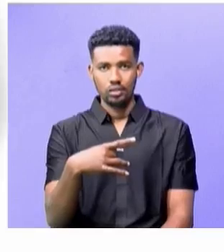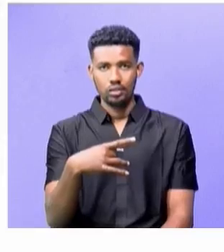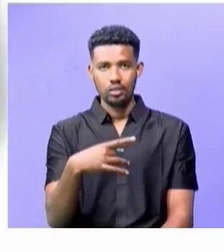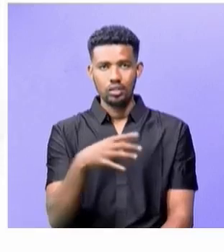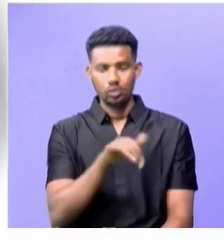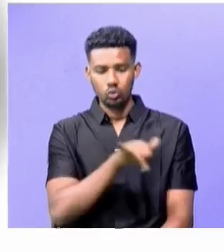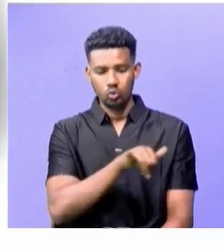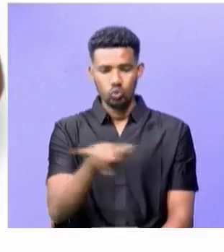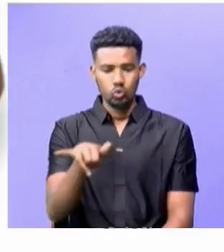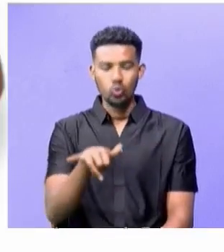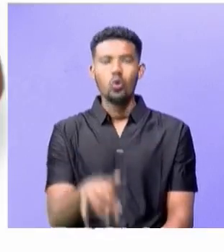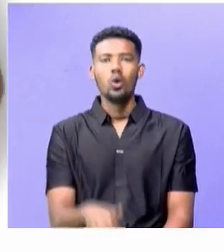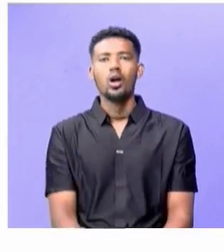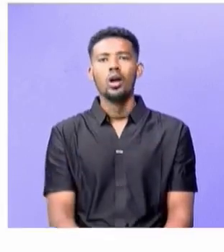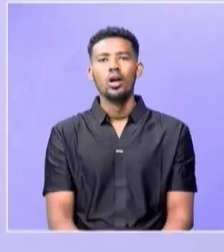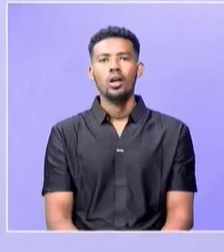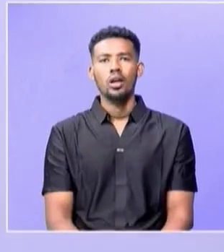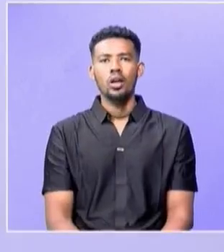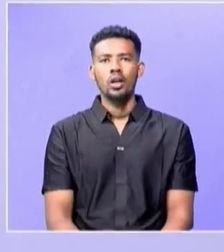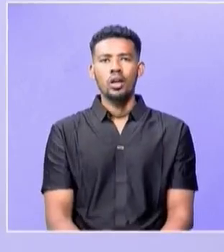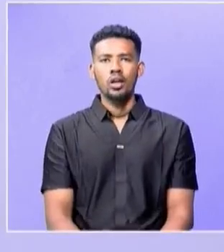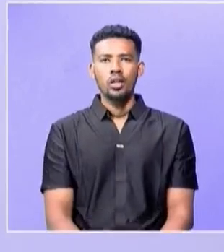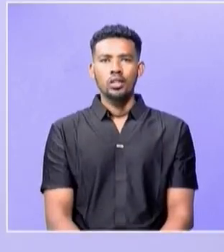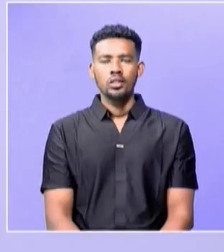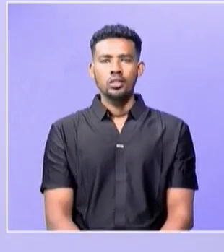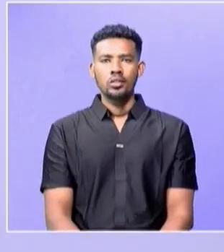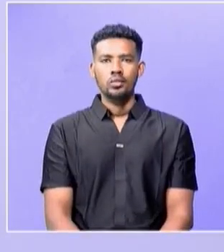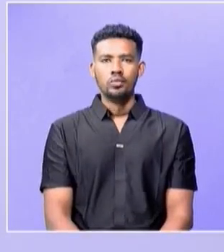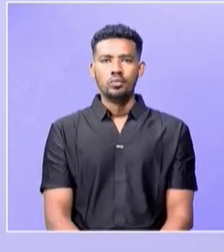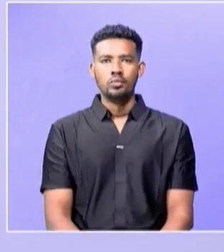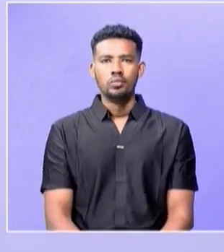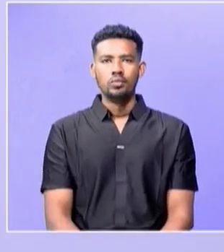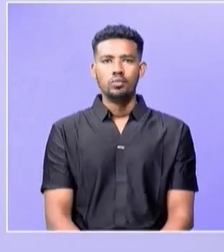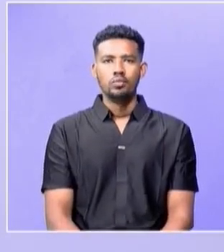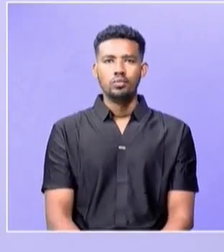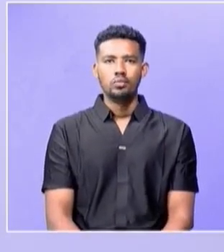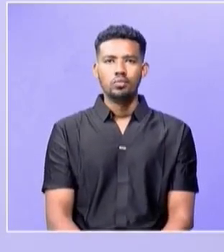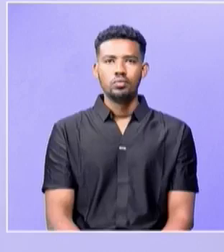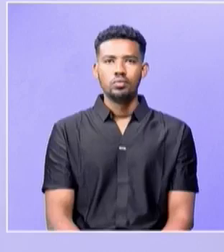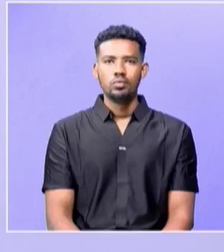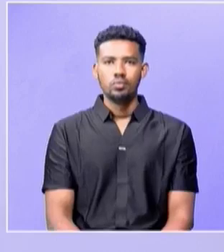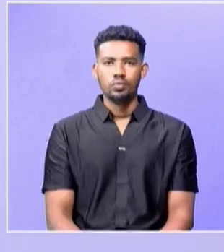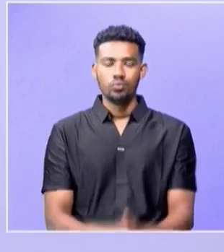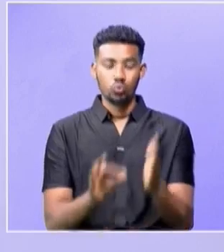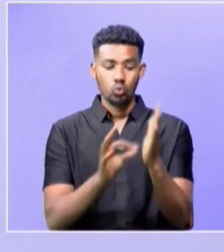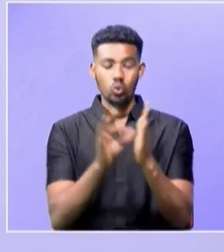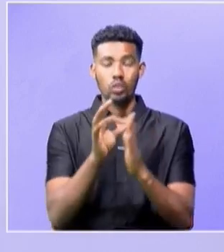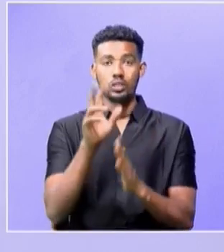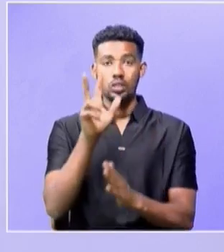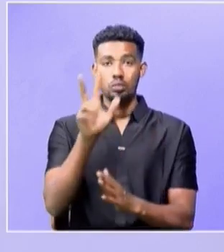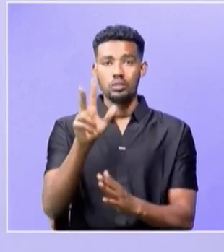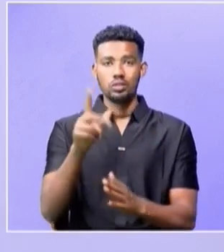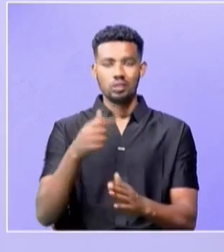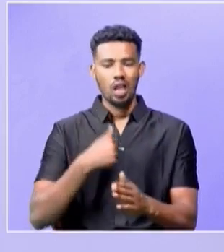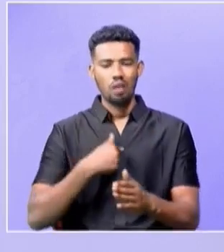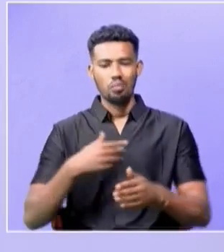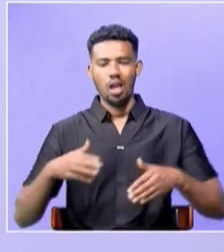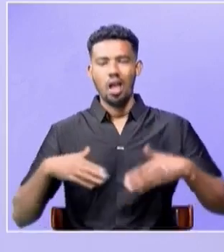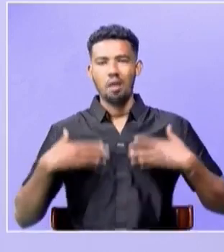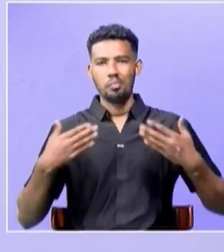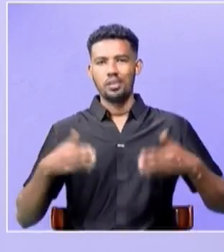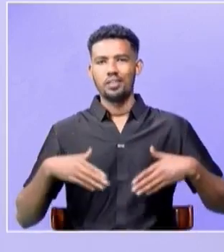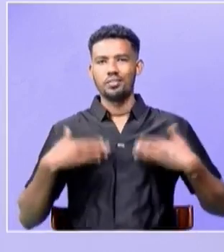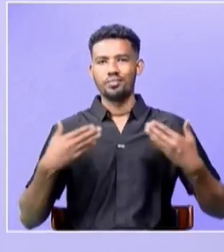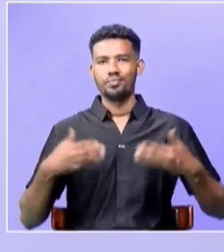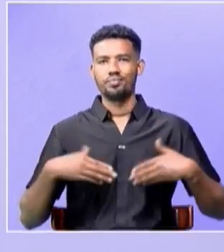to. I do not like to. There is number 3. I am happy. I am